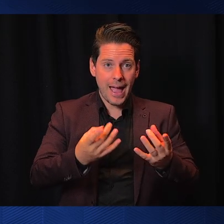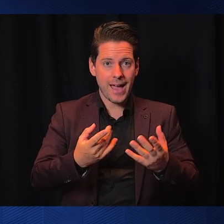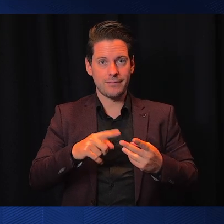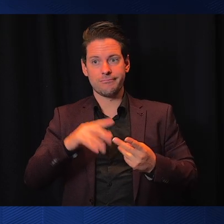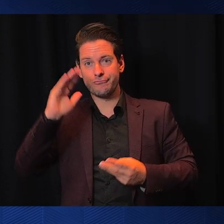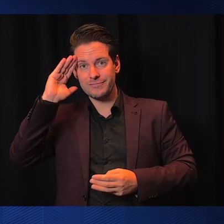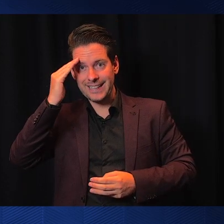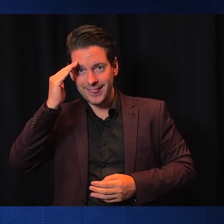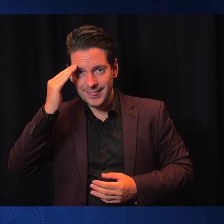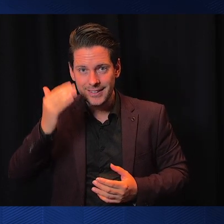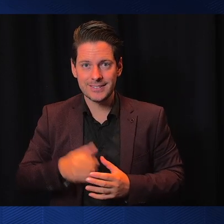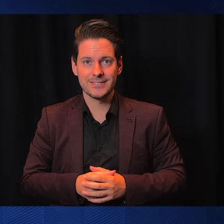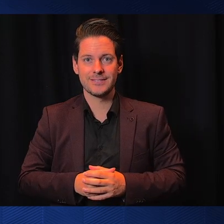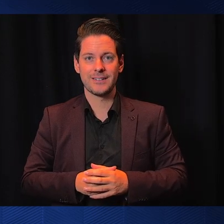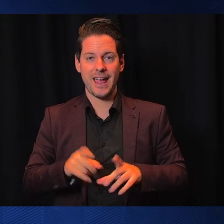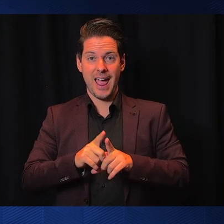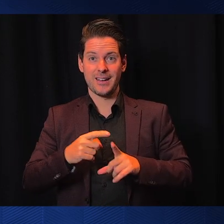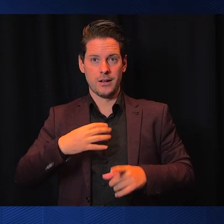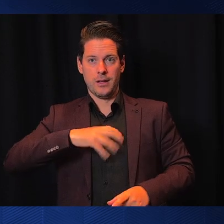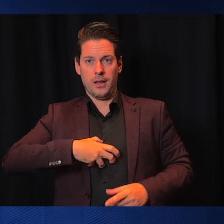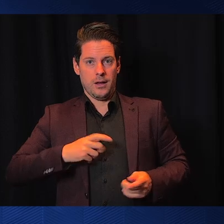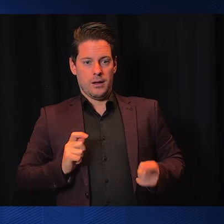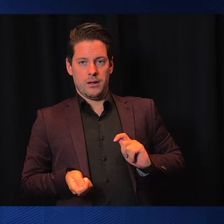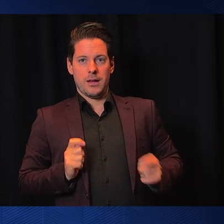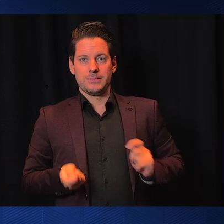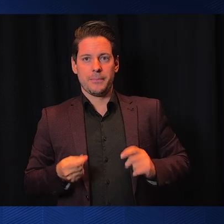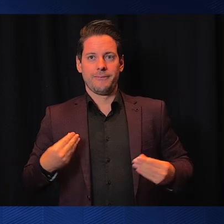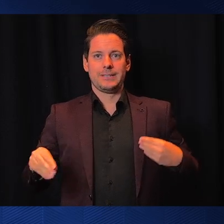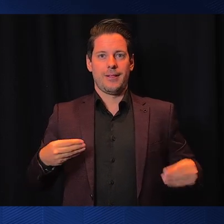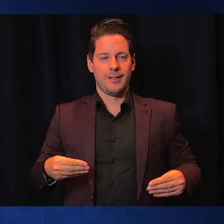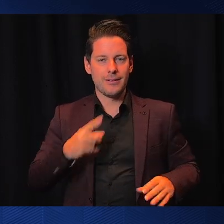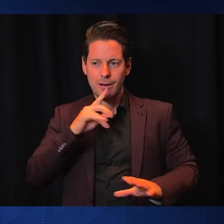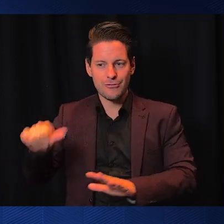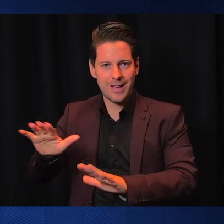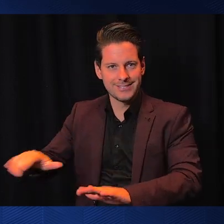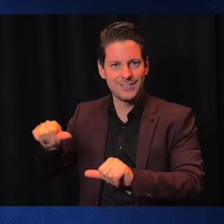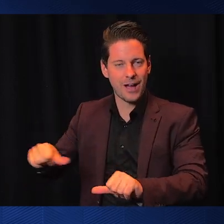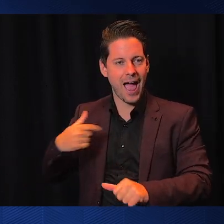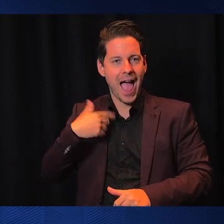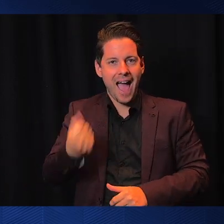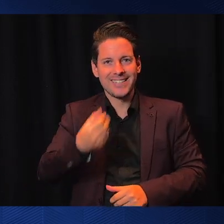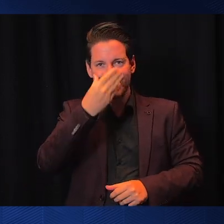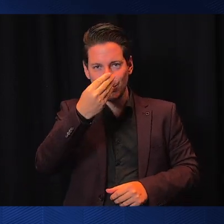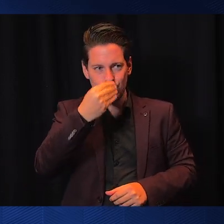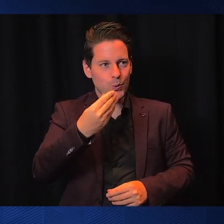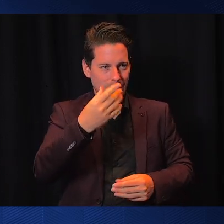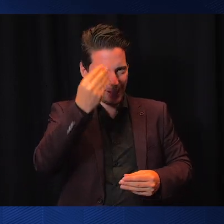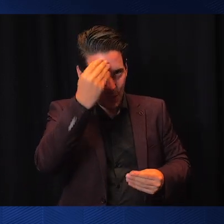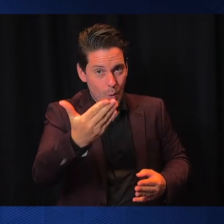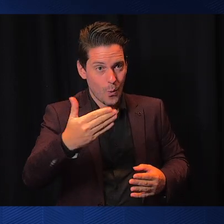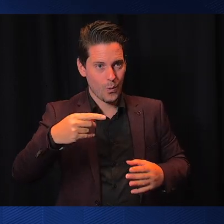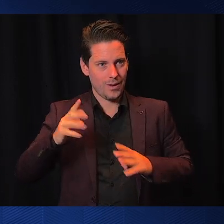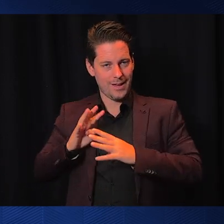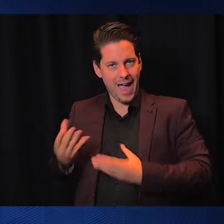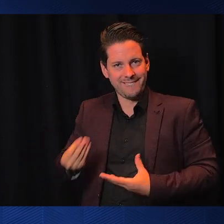resilience, and adaptation on the road to recovery. You're doing brilliantly. We have brought tissues. I'm just warning you. We have tissues on the